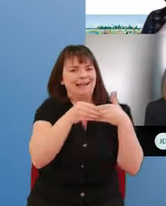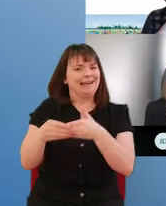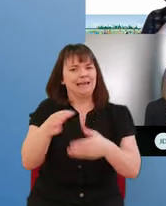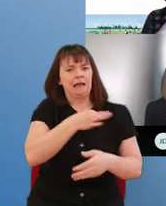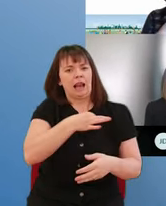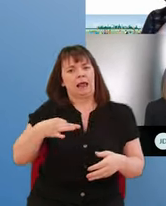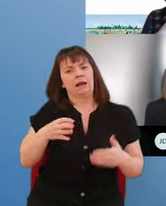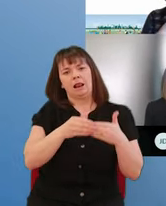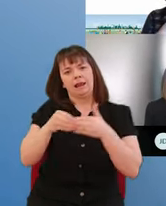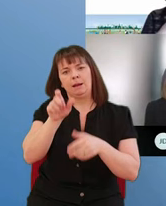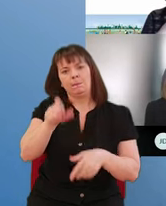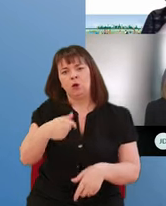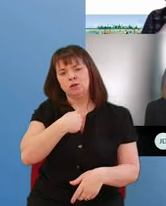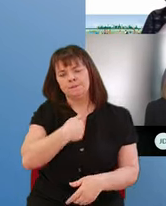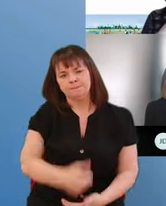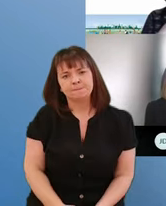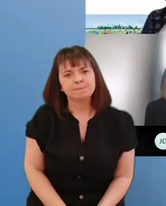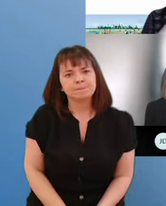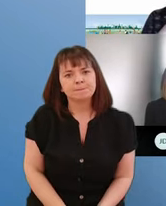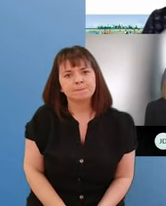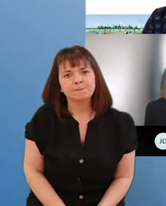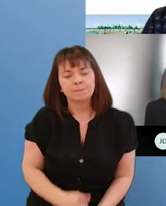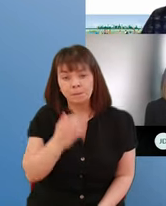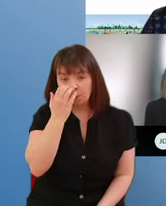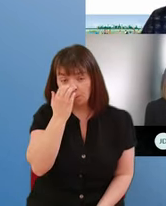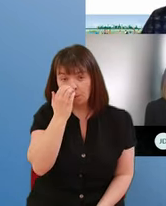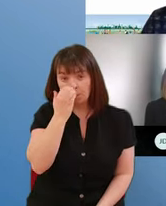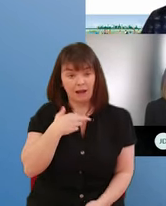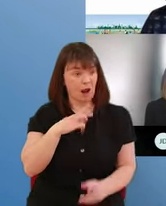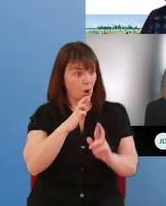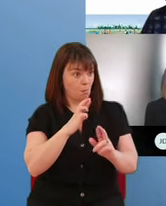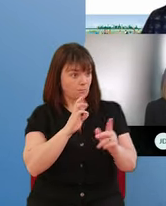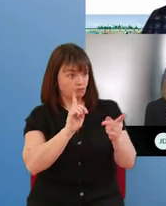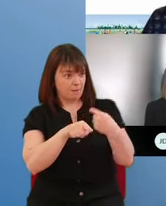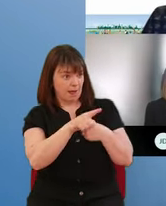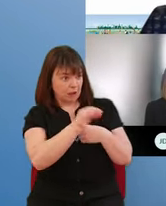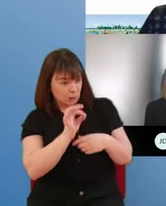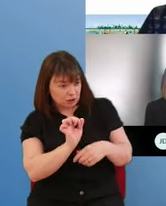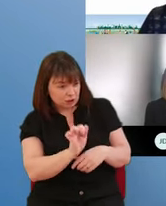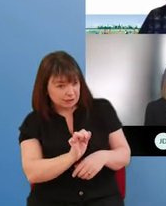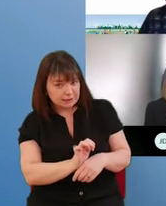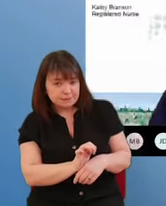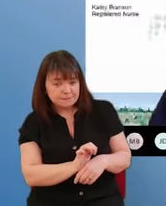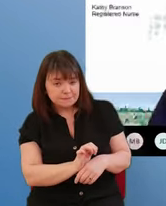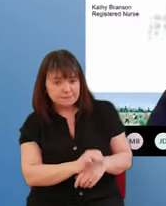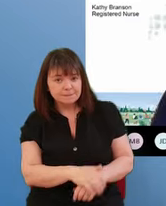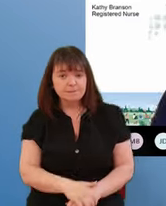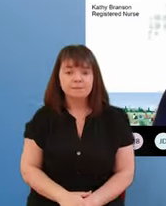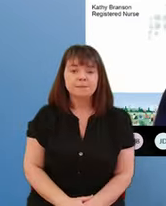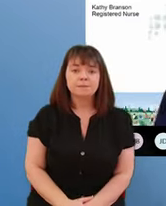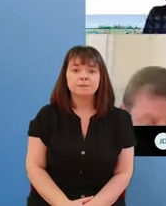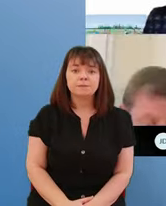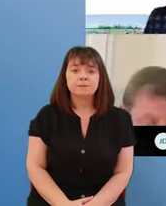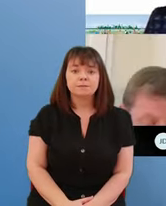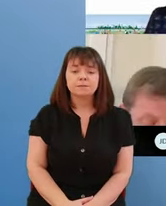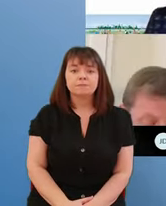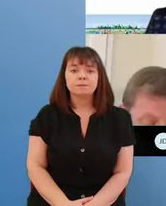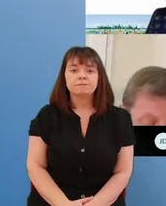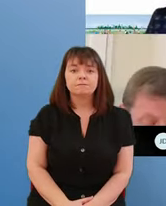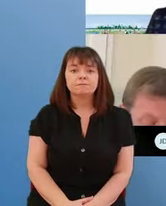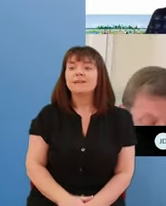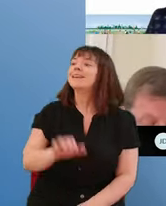Yeah, Thank you, Claire, for very informative paper, and actually very clear answers to the